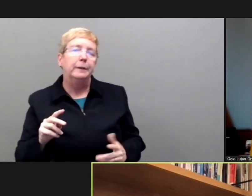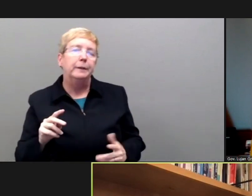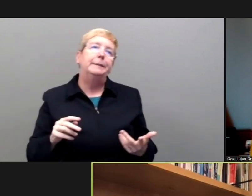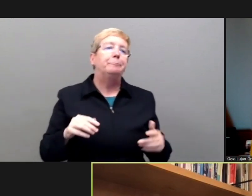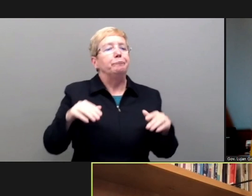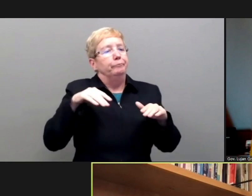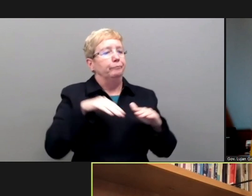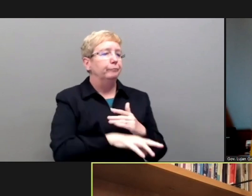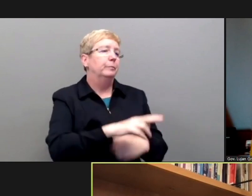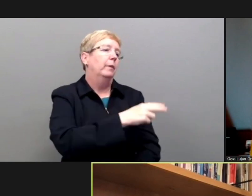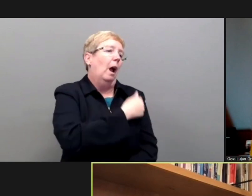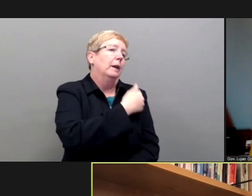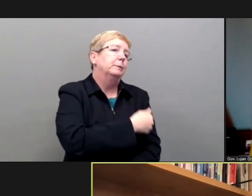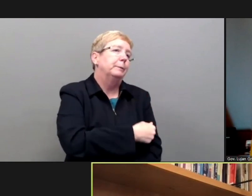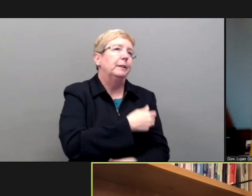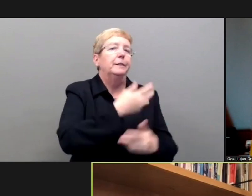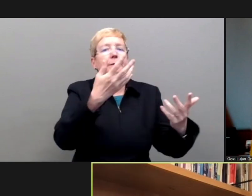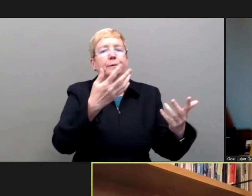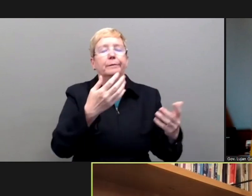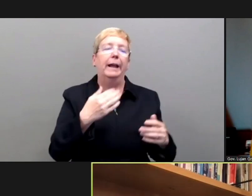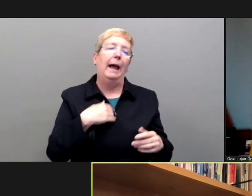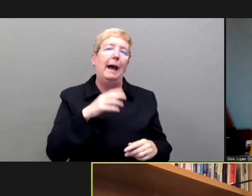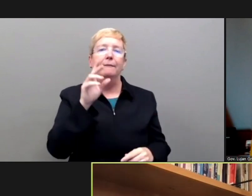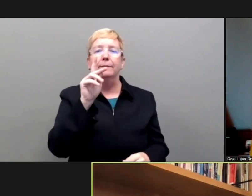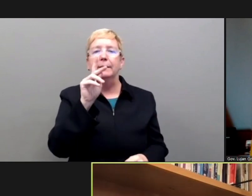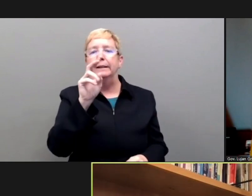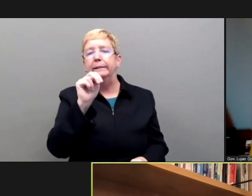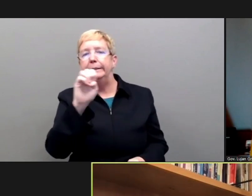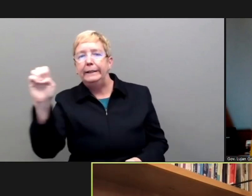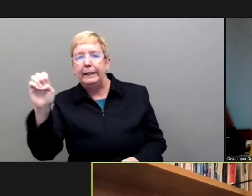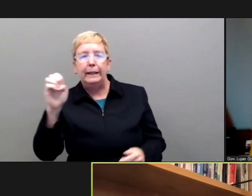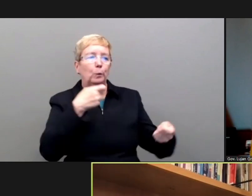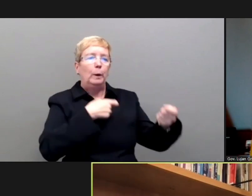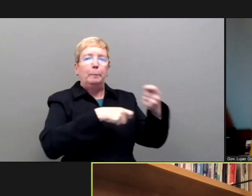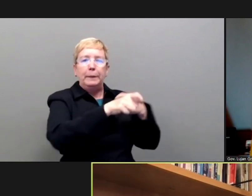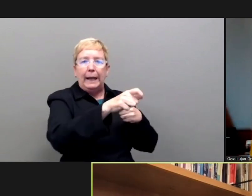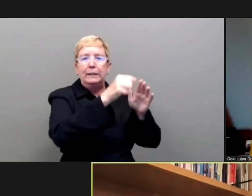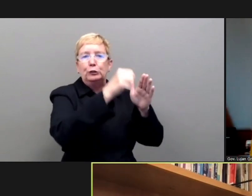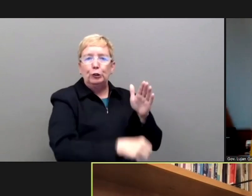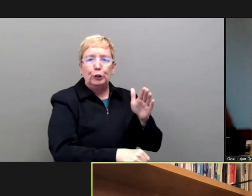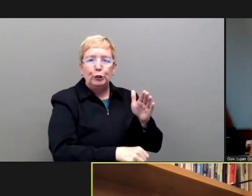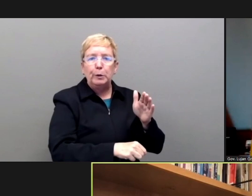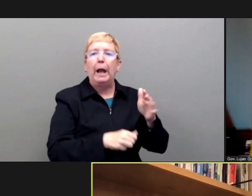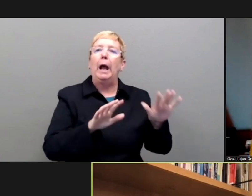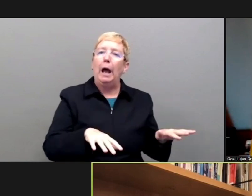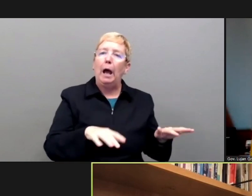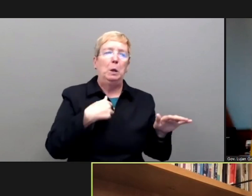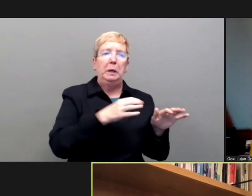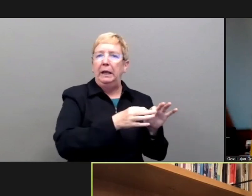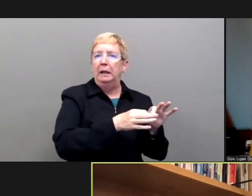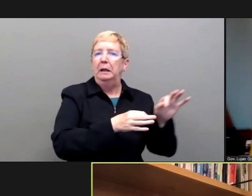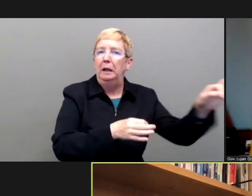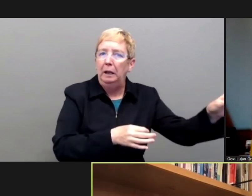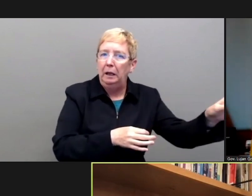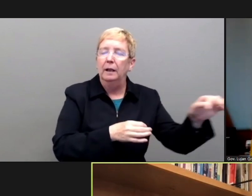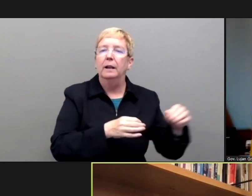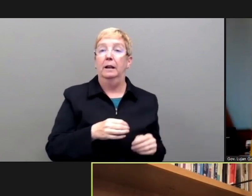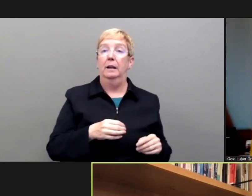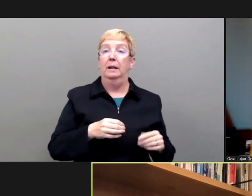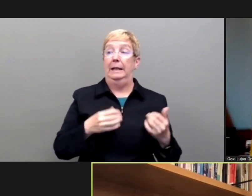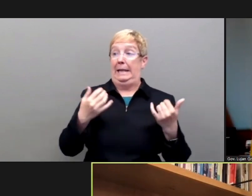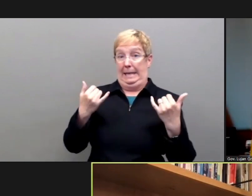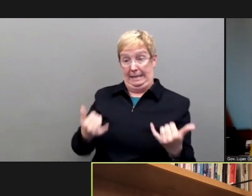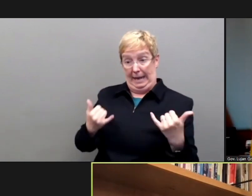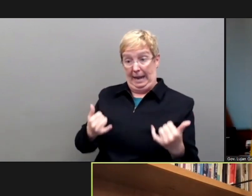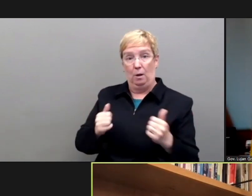maybe just to get their knee replaced or something like that. Now the problem in hospitals, and they're still full with the majority of